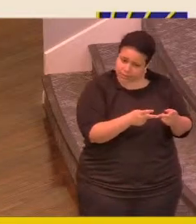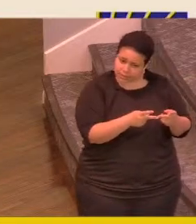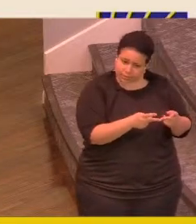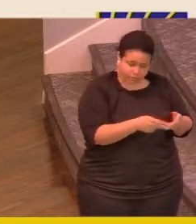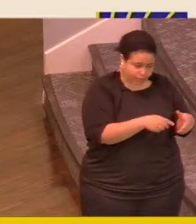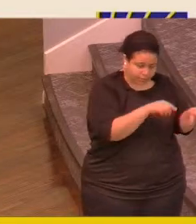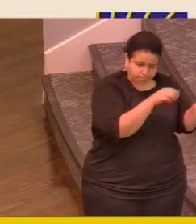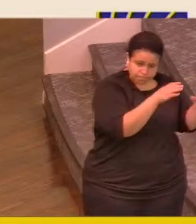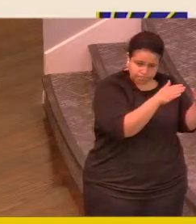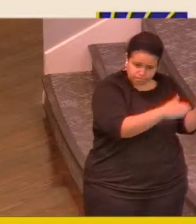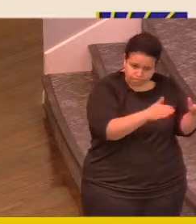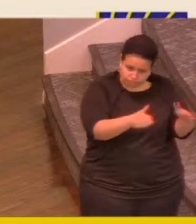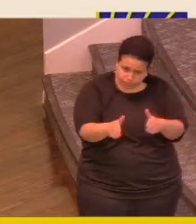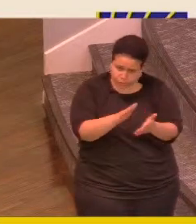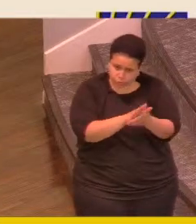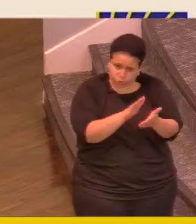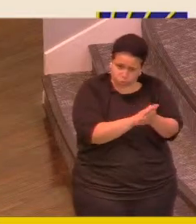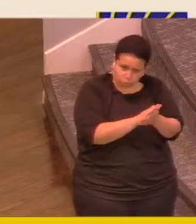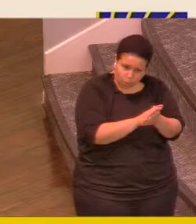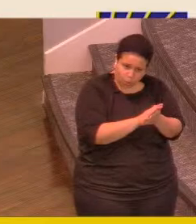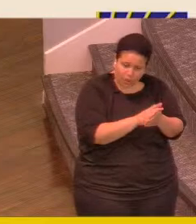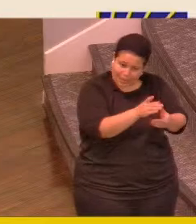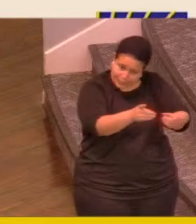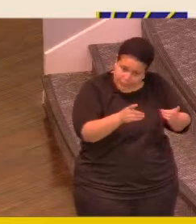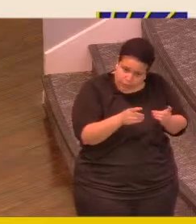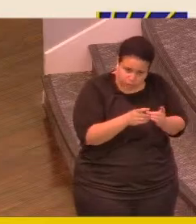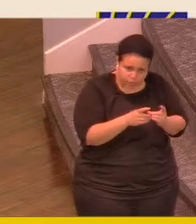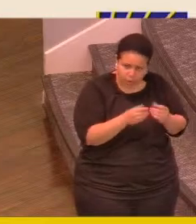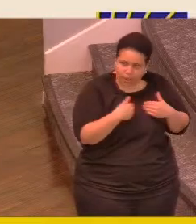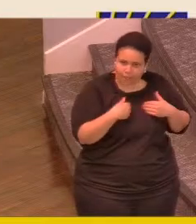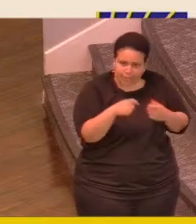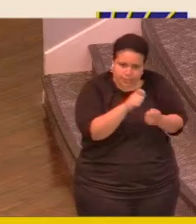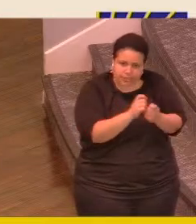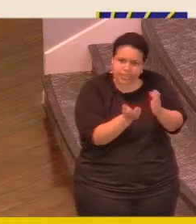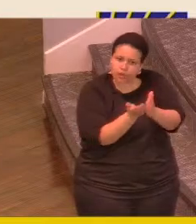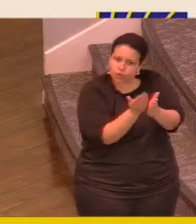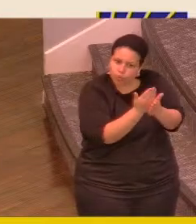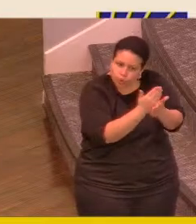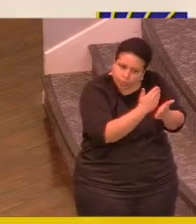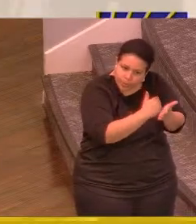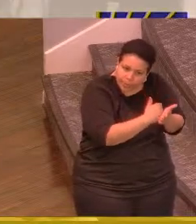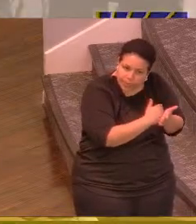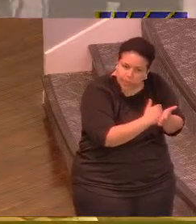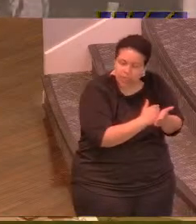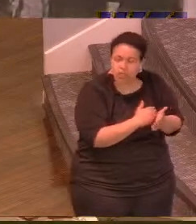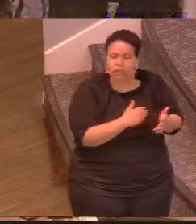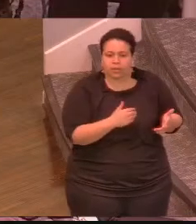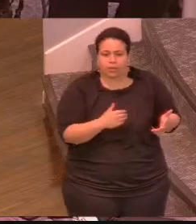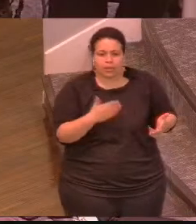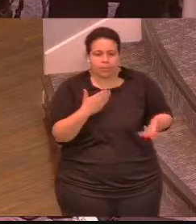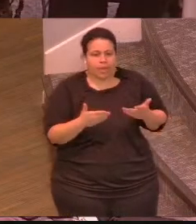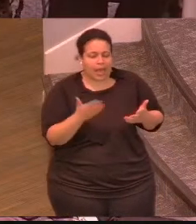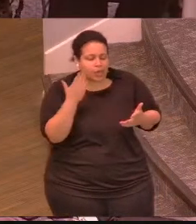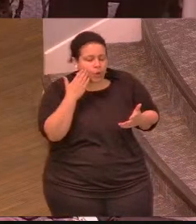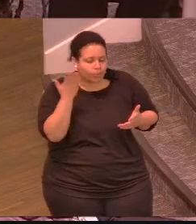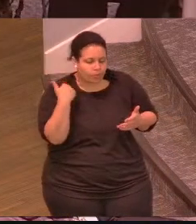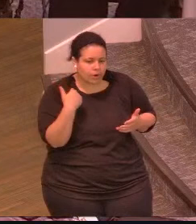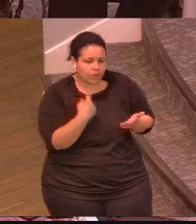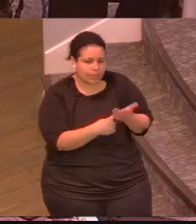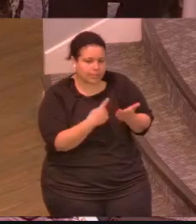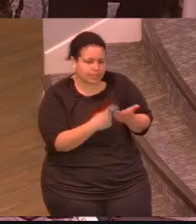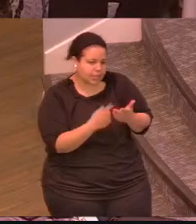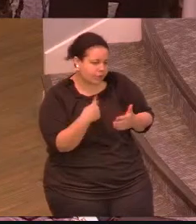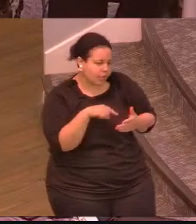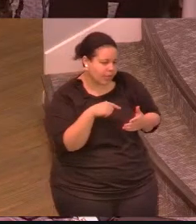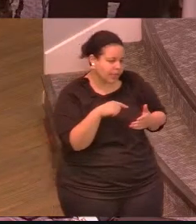was there some type of rubric? And I ask this because I know we as a board have kind of talked about looking at doing an HR audit